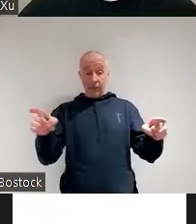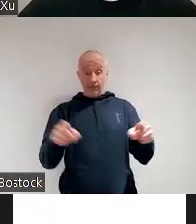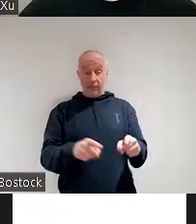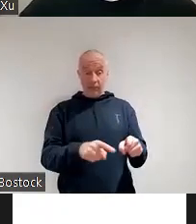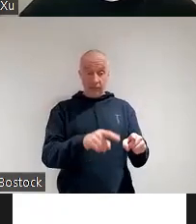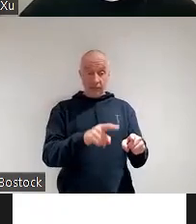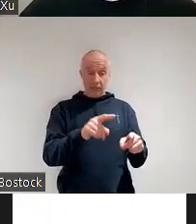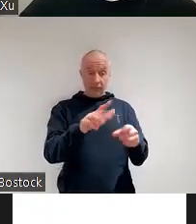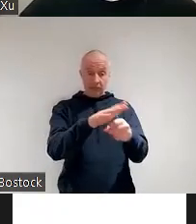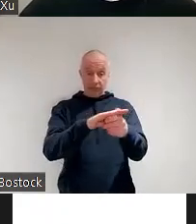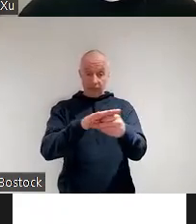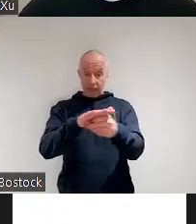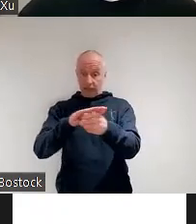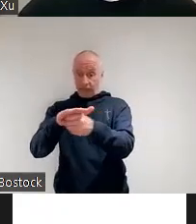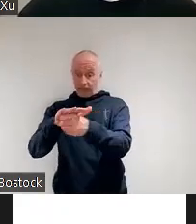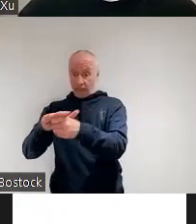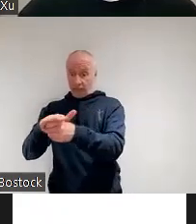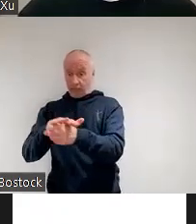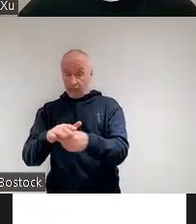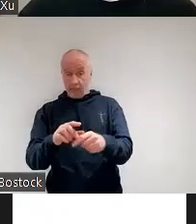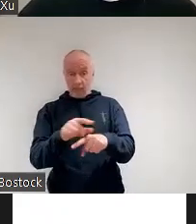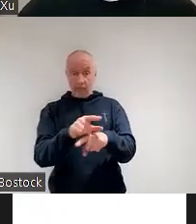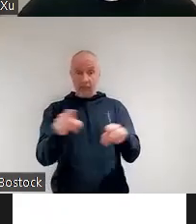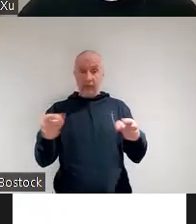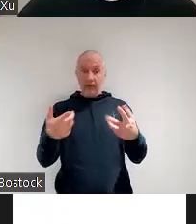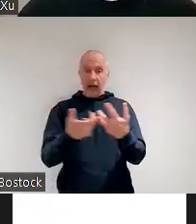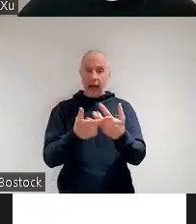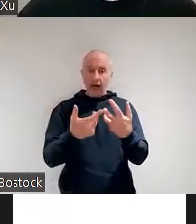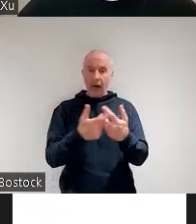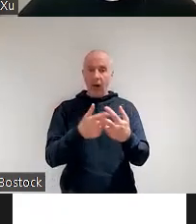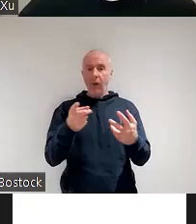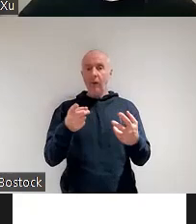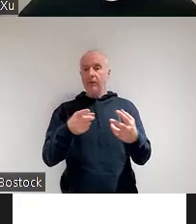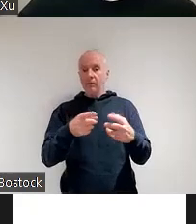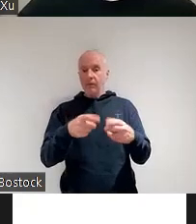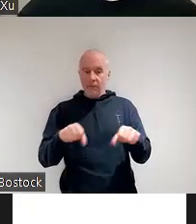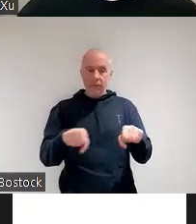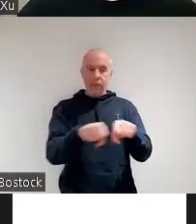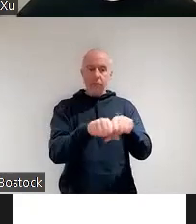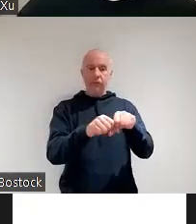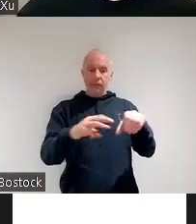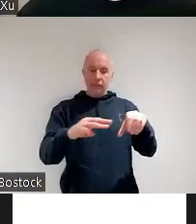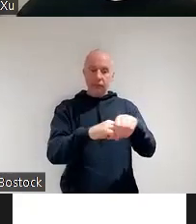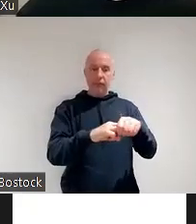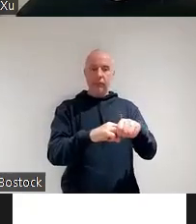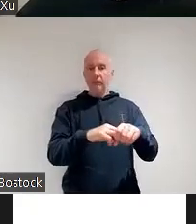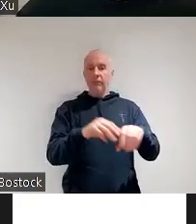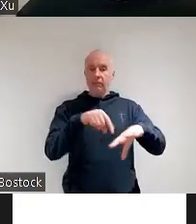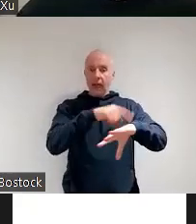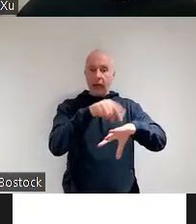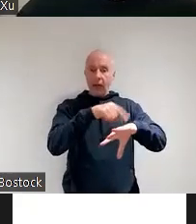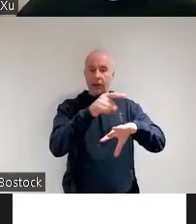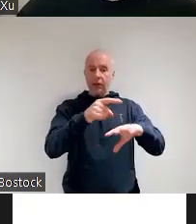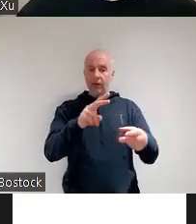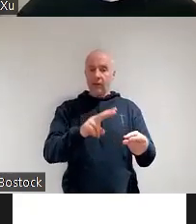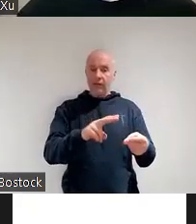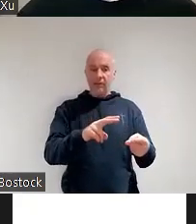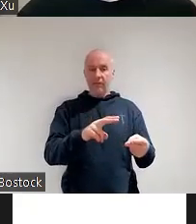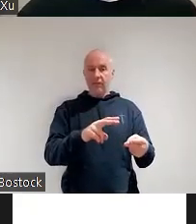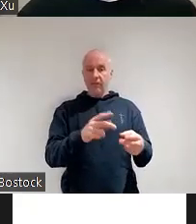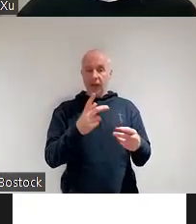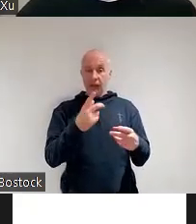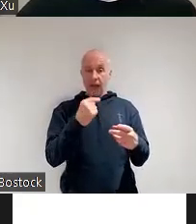different applications and the locations how the different type of chargers I mentioned in the previous slide can